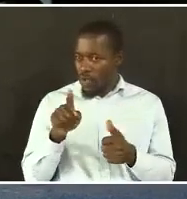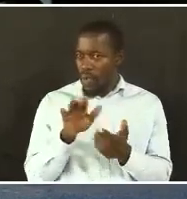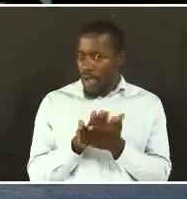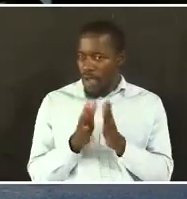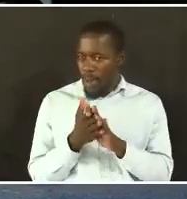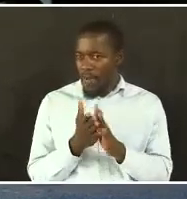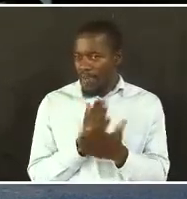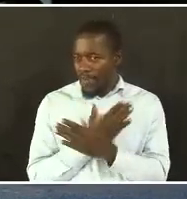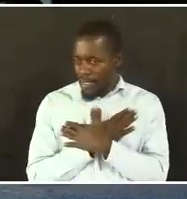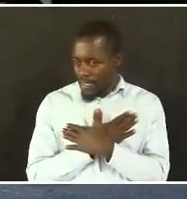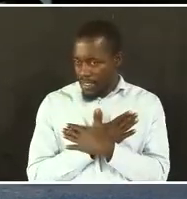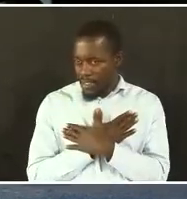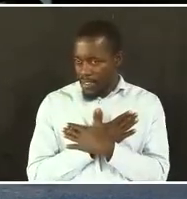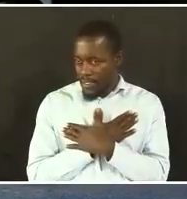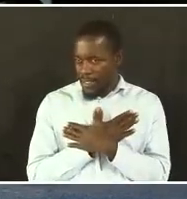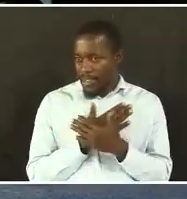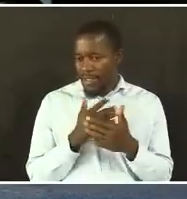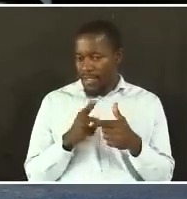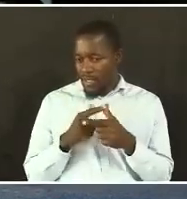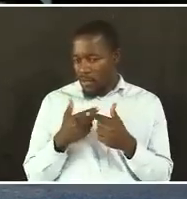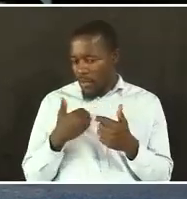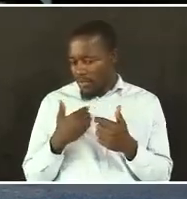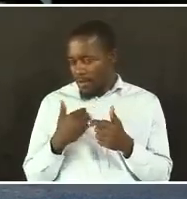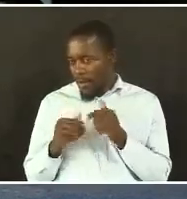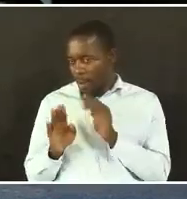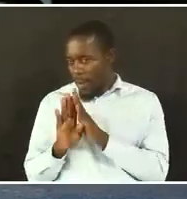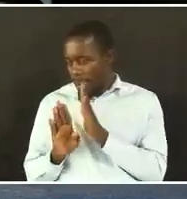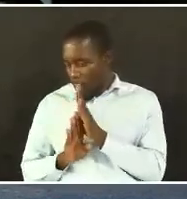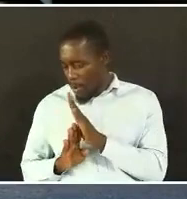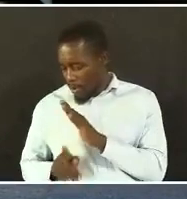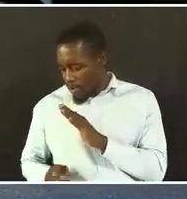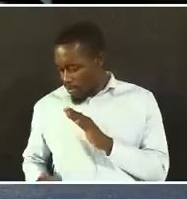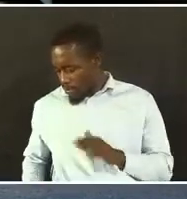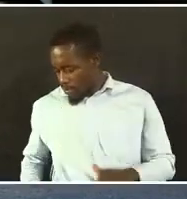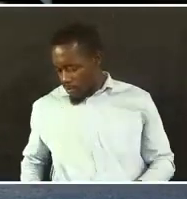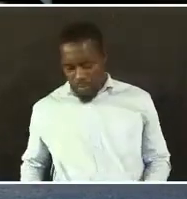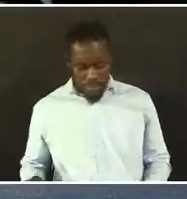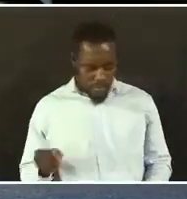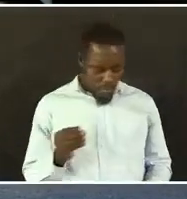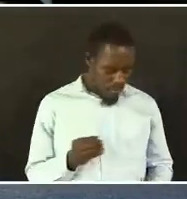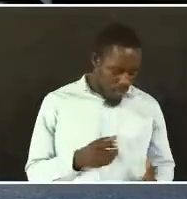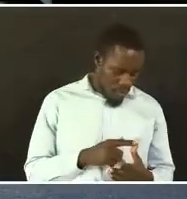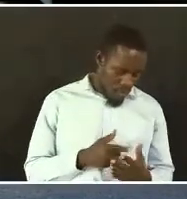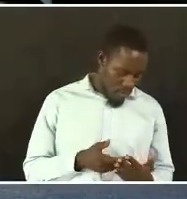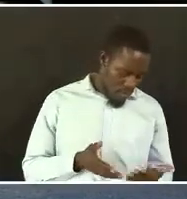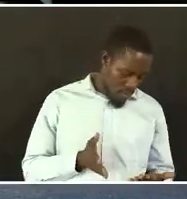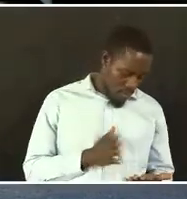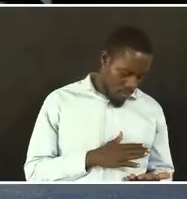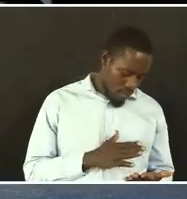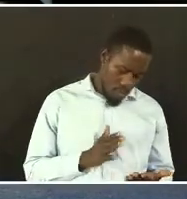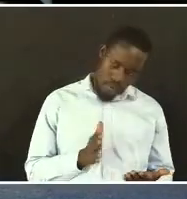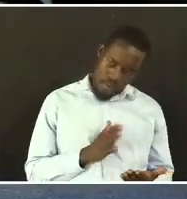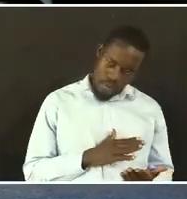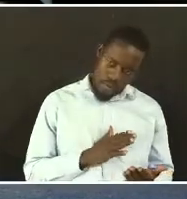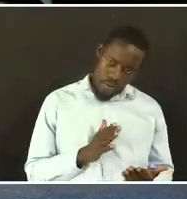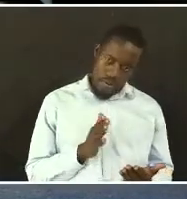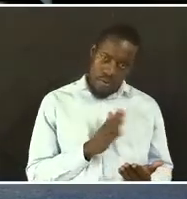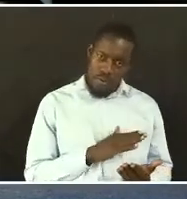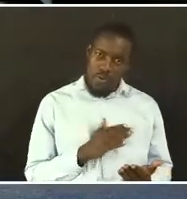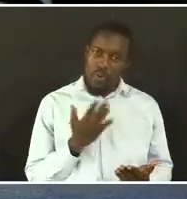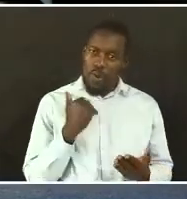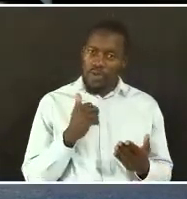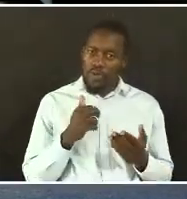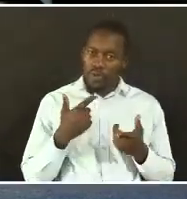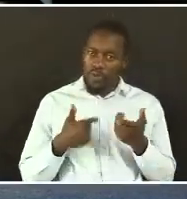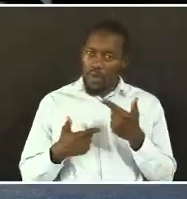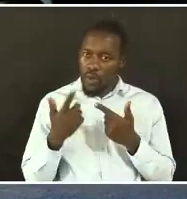pray, you've carried your big Bible, like the Elder's Bibles, and you want to read a Bible verse, you want to talk about